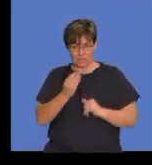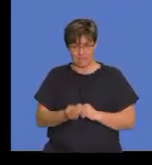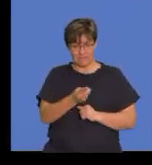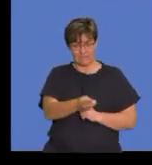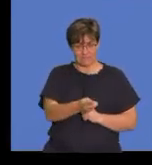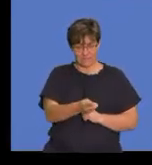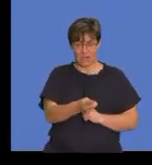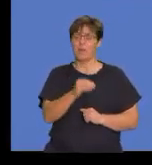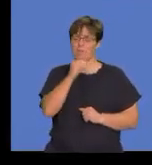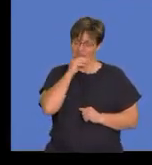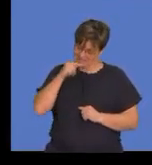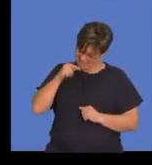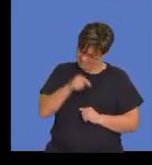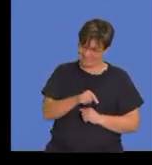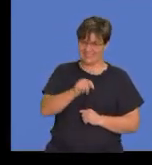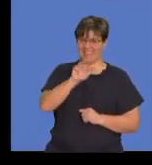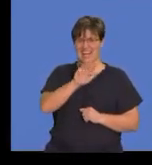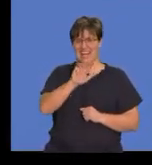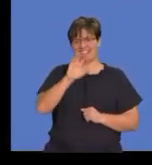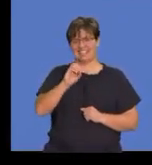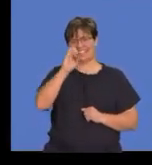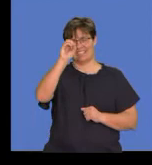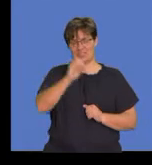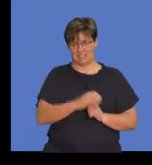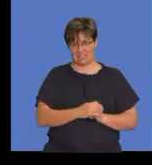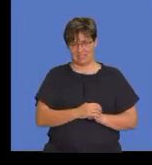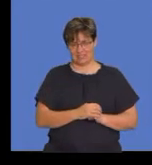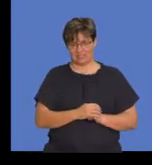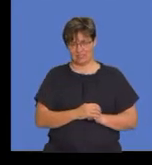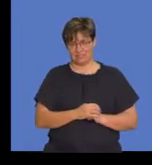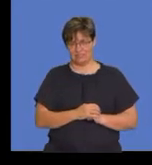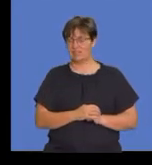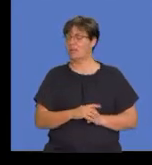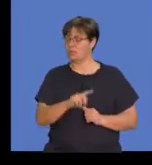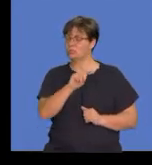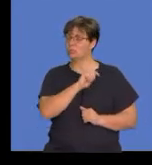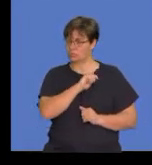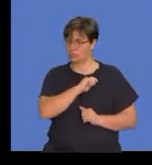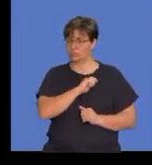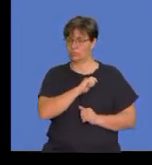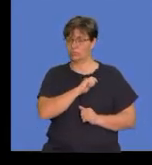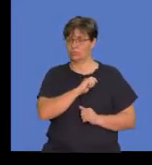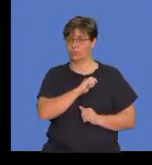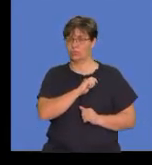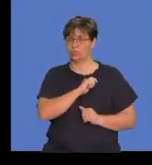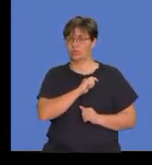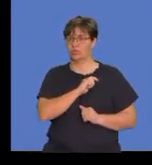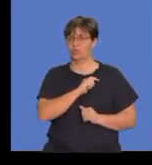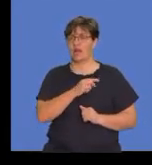the triangle you see this little square of mine there by the corner, definitely it is a